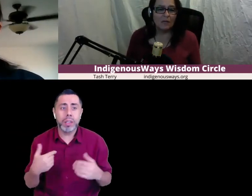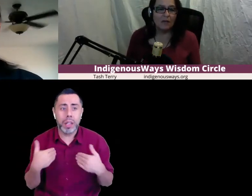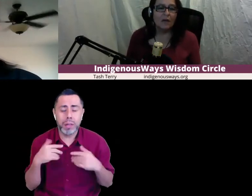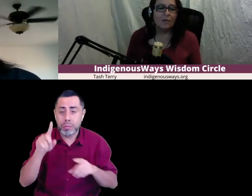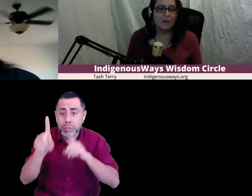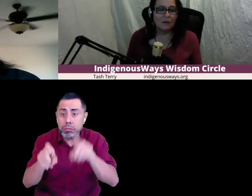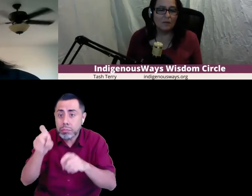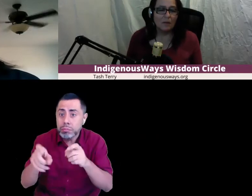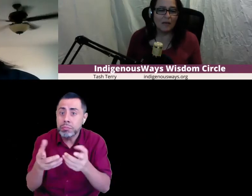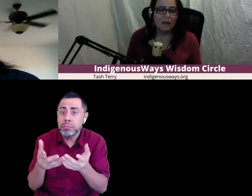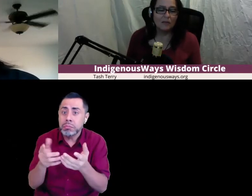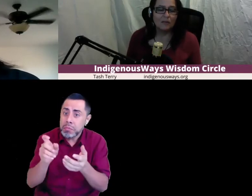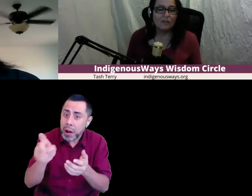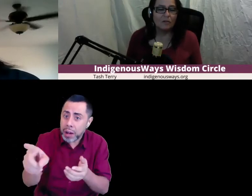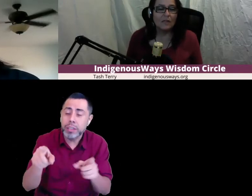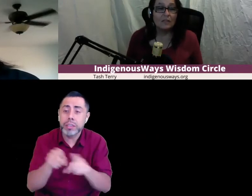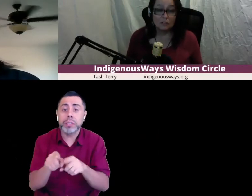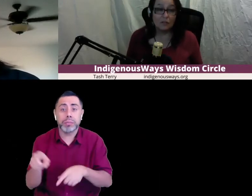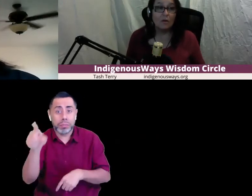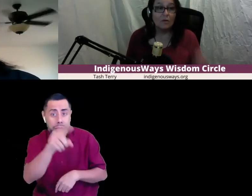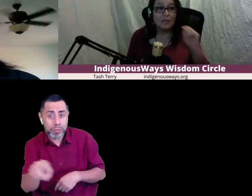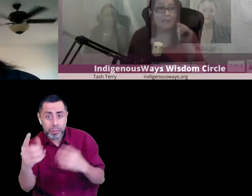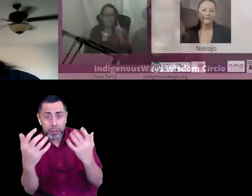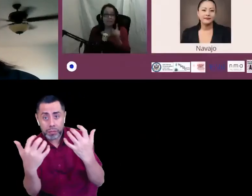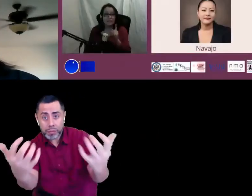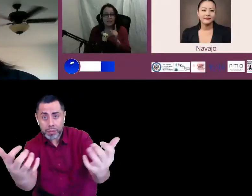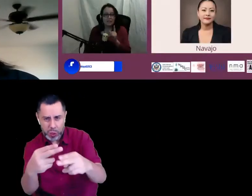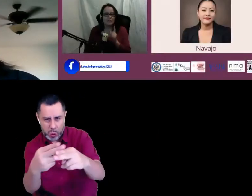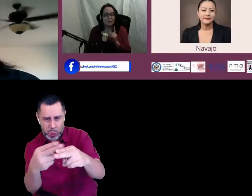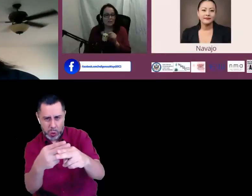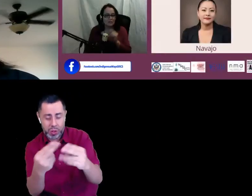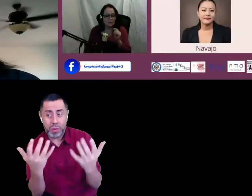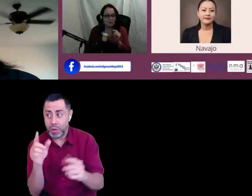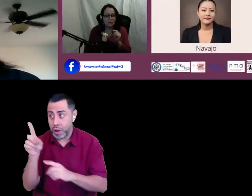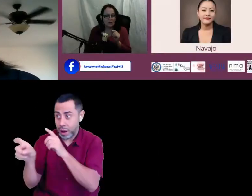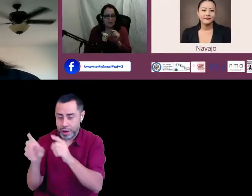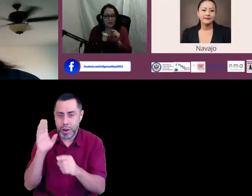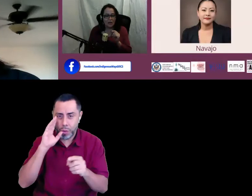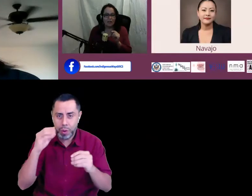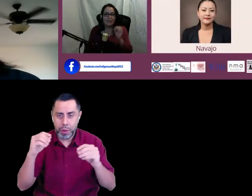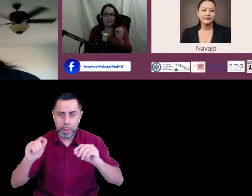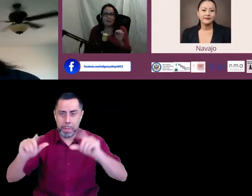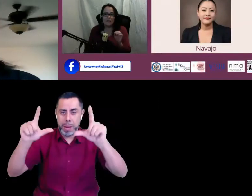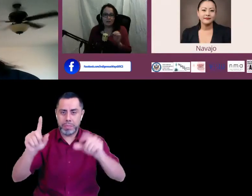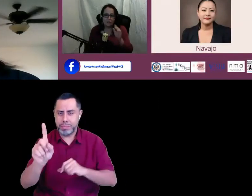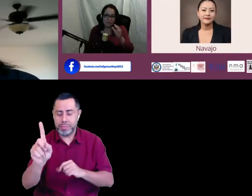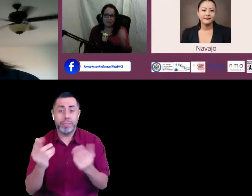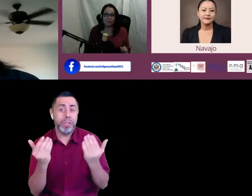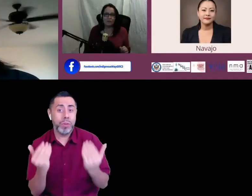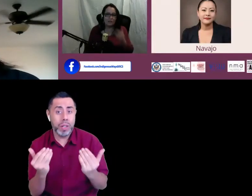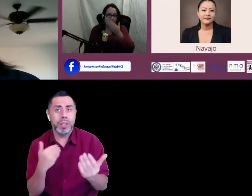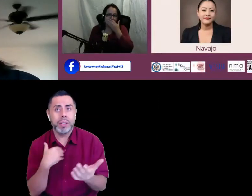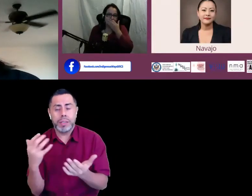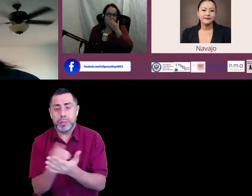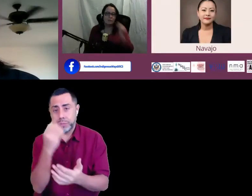be welcomed back onto the screen in just a moment. I'd like to take this moment to let everybody know that next